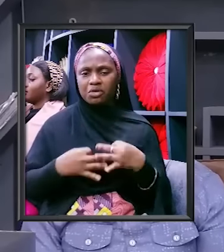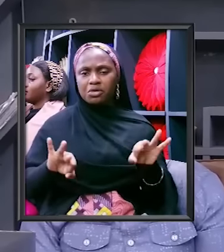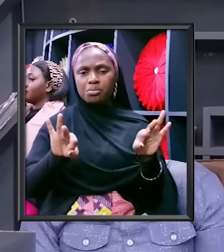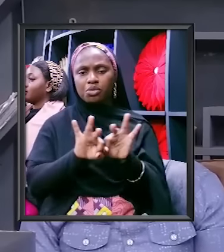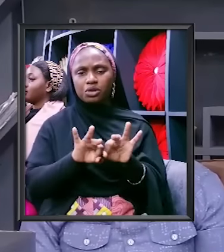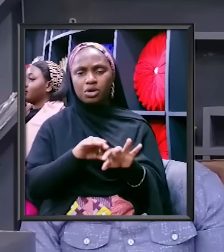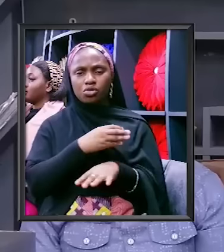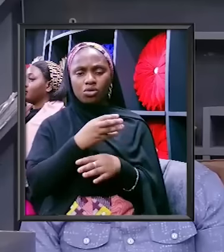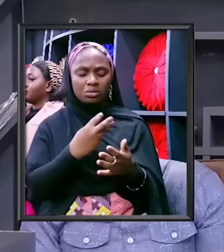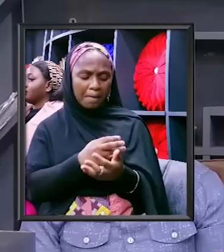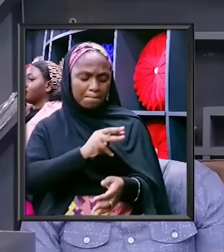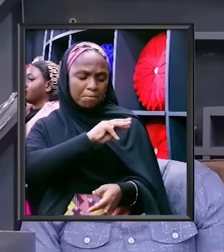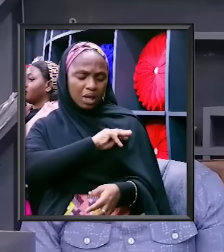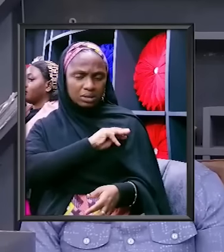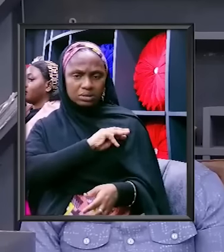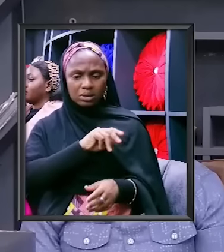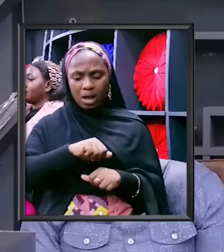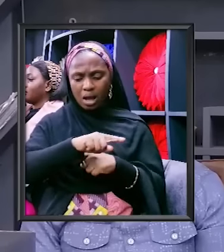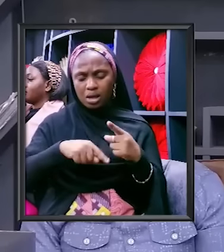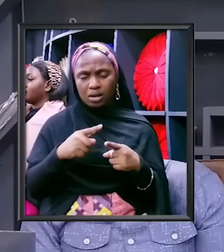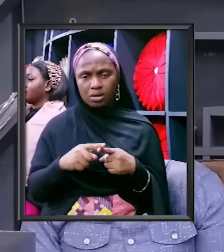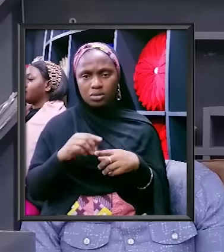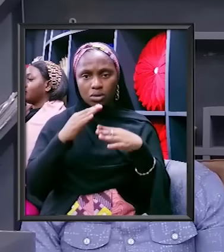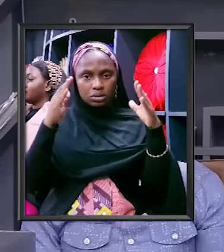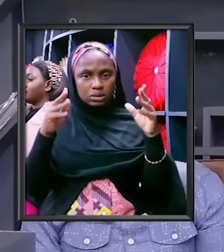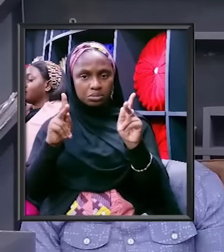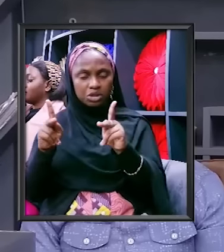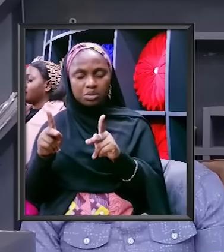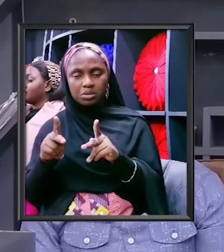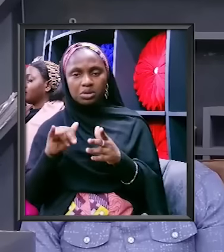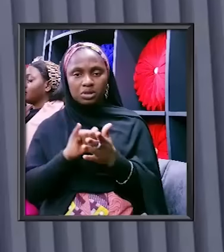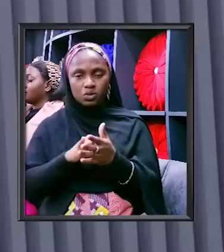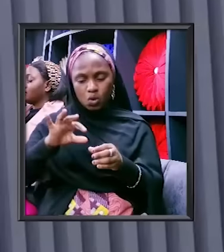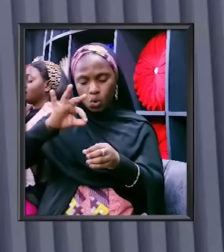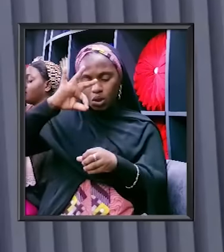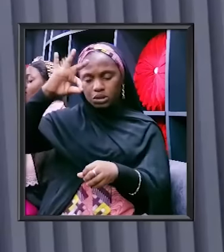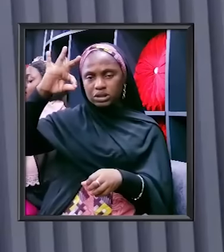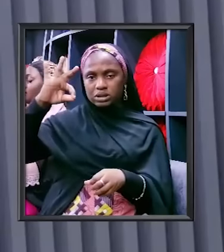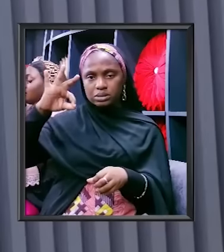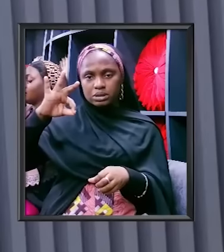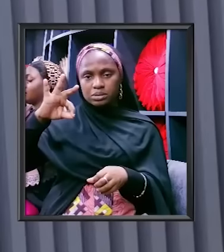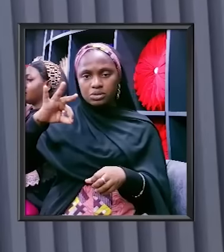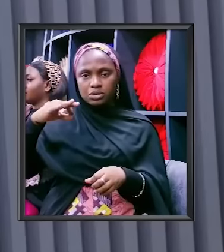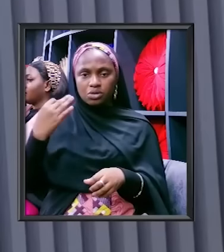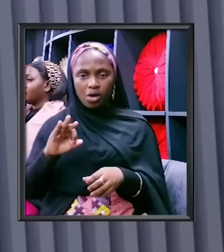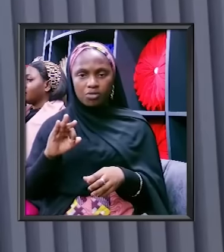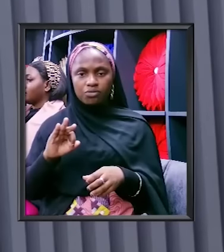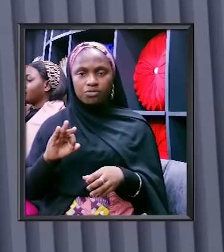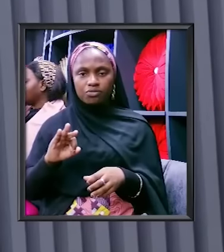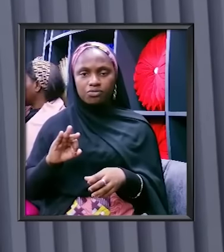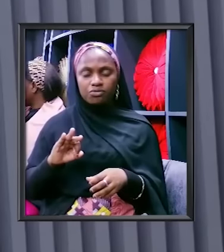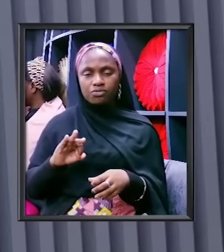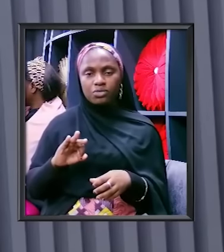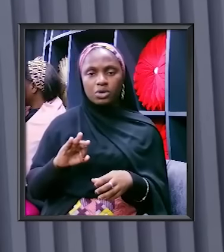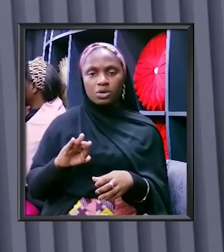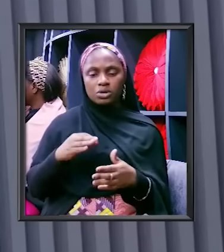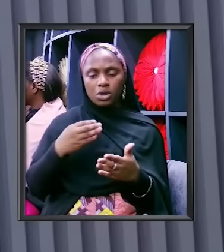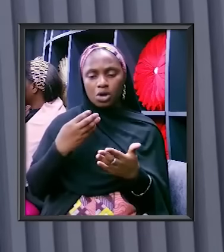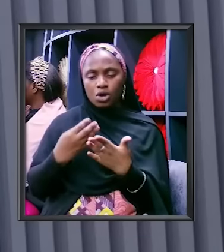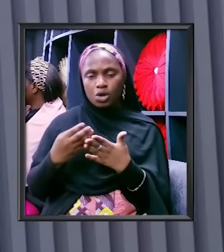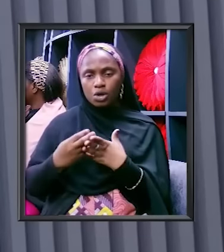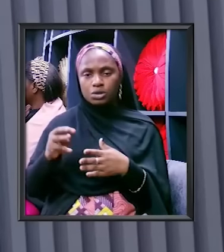the prime said, all of them they important. Mm. Now I make we they still use the spirit of customer service week, where start since last week.